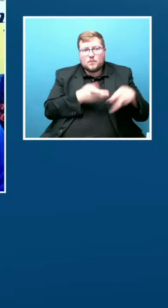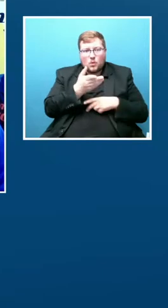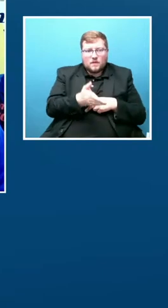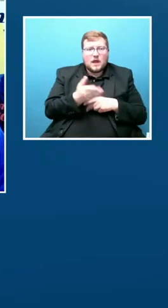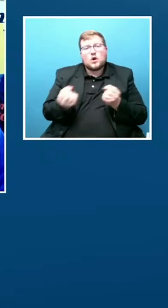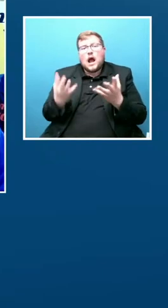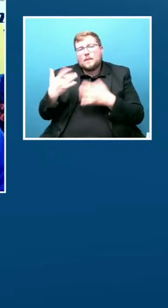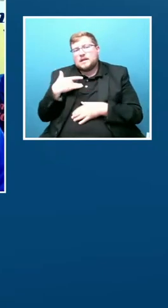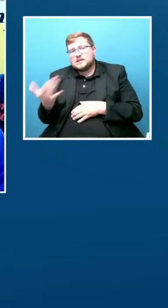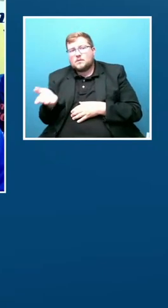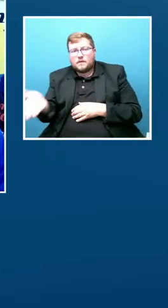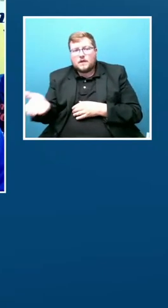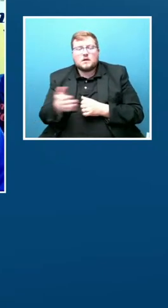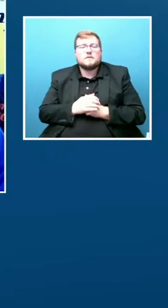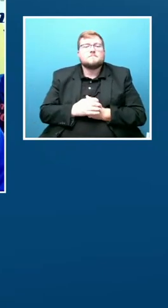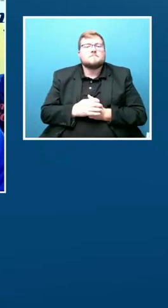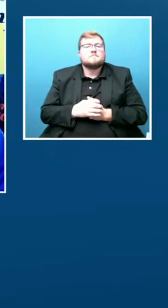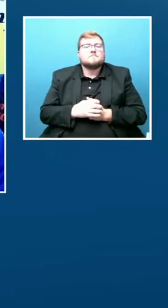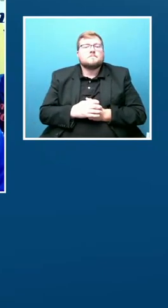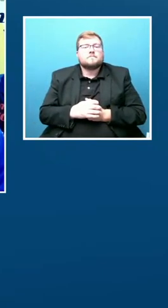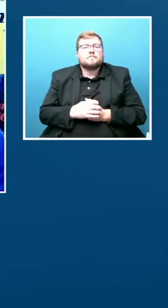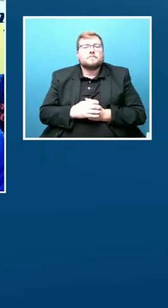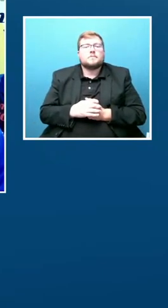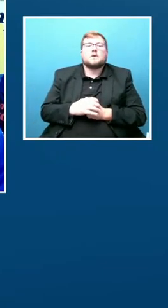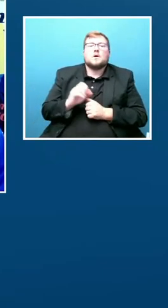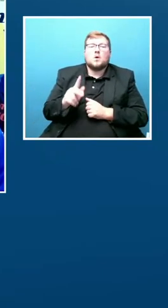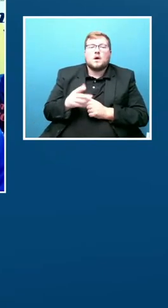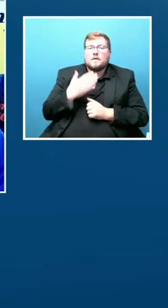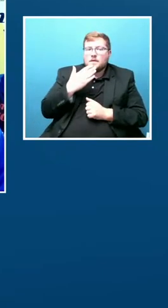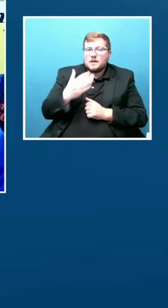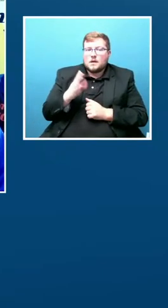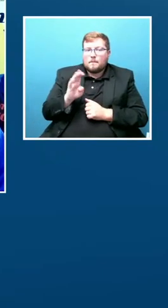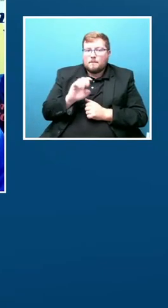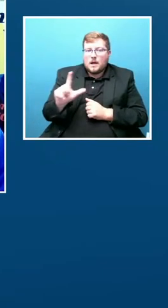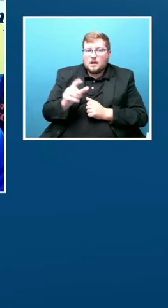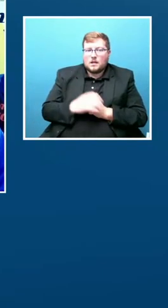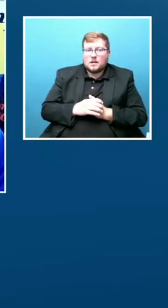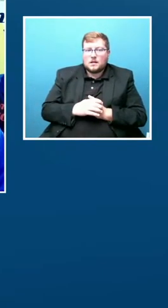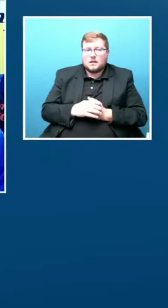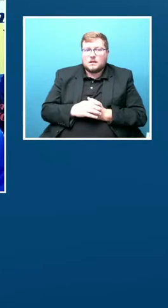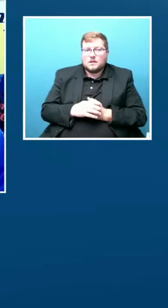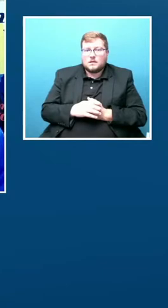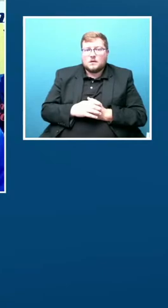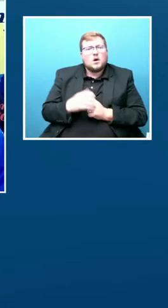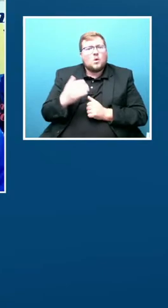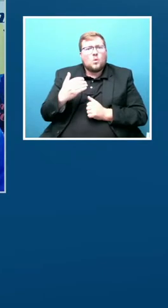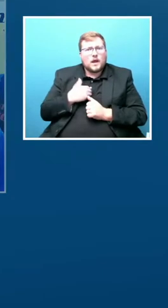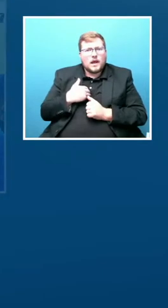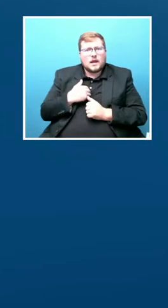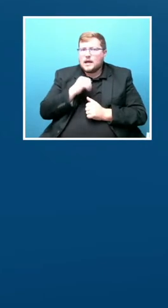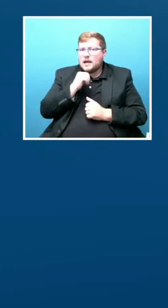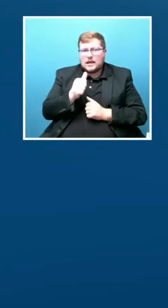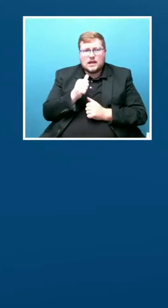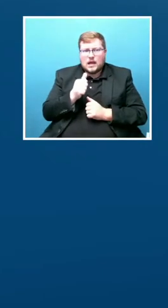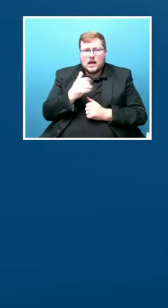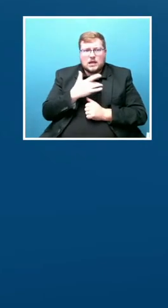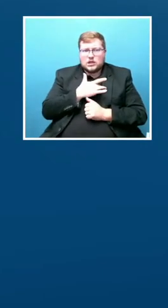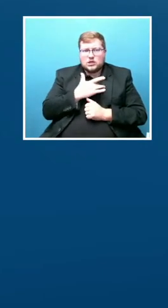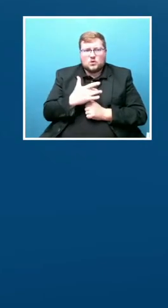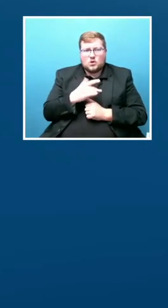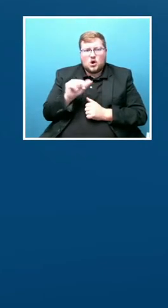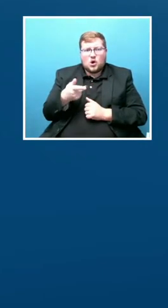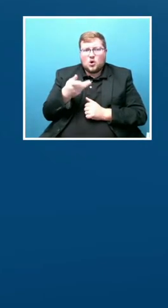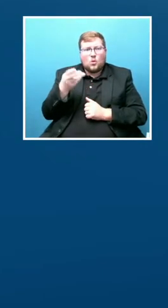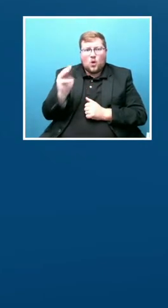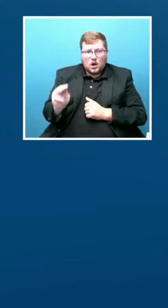Thank you. I'm sorry. Thank you, Bill. We had an unusual quorum that day. I mean, we had a very